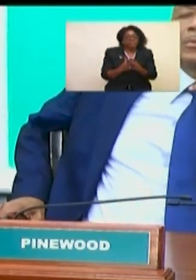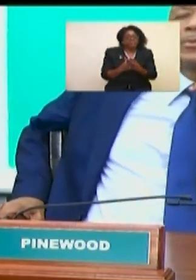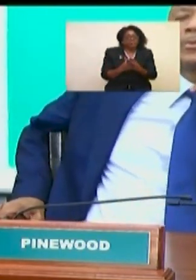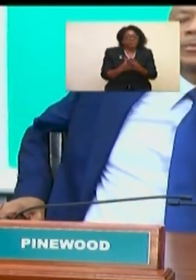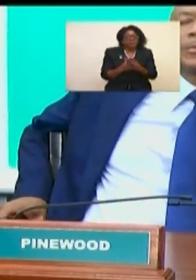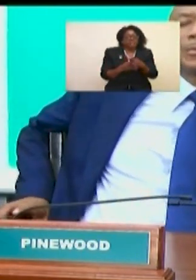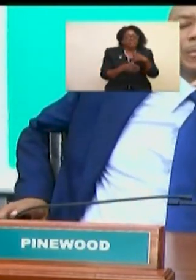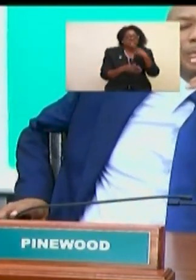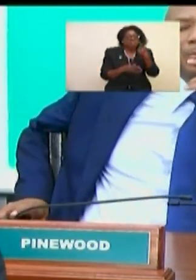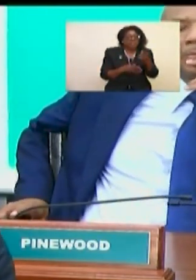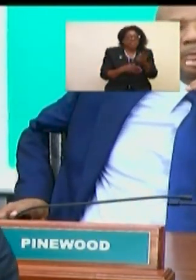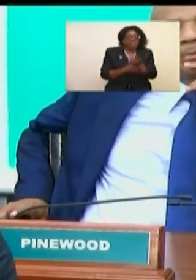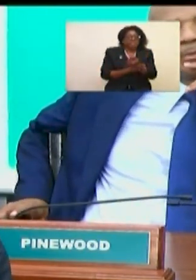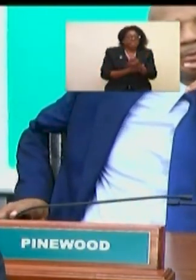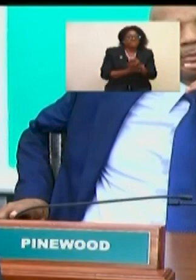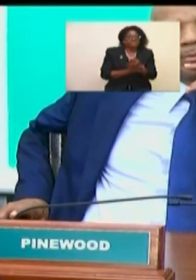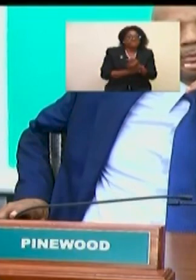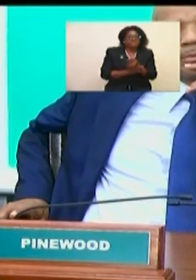they said